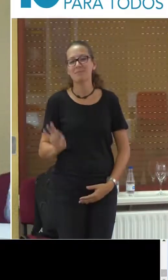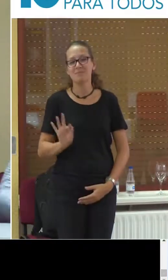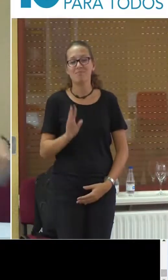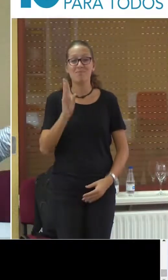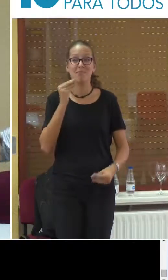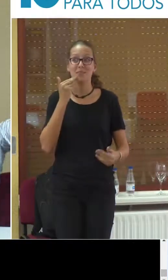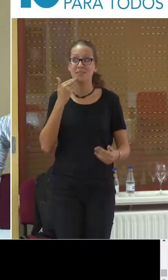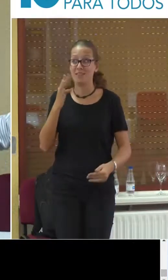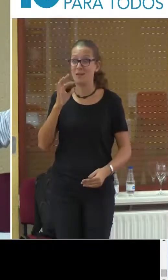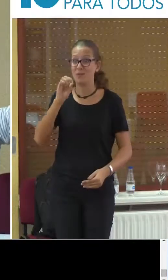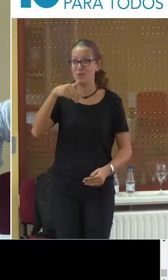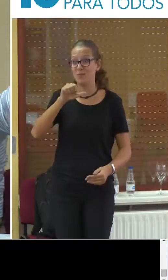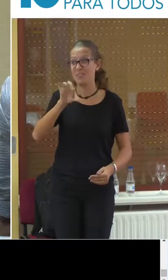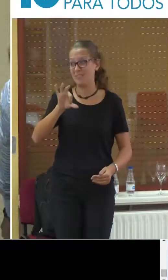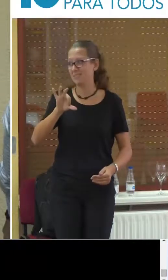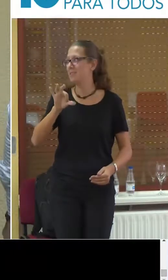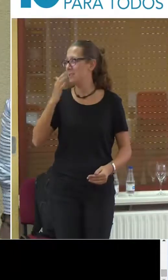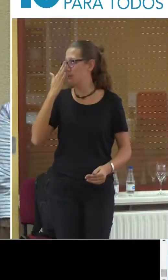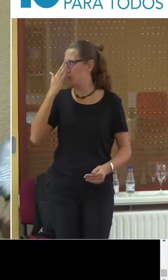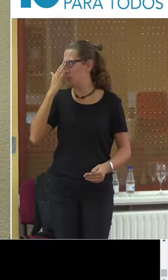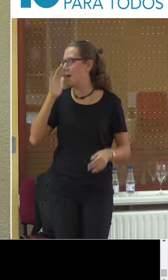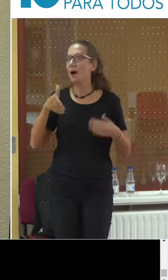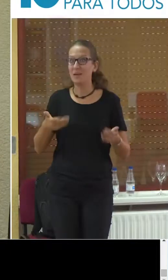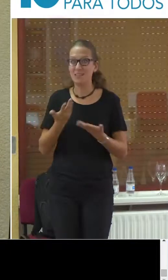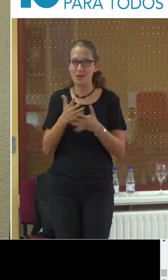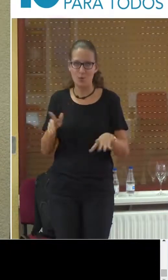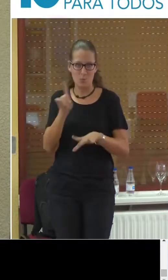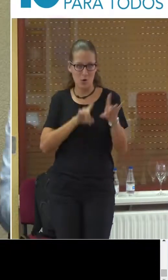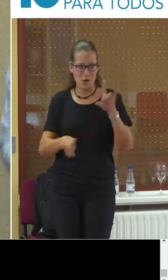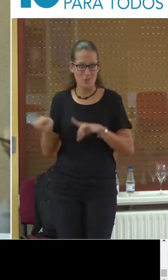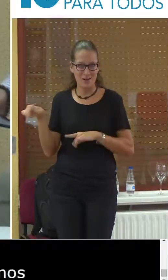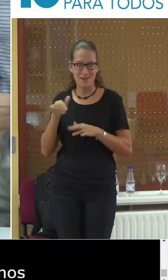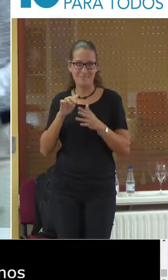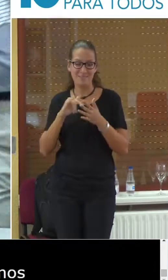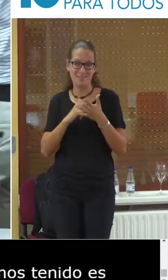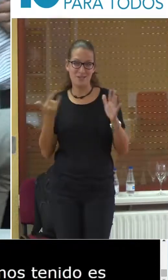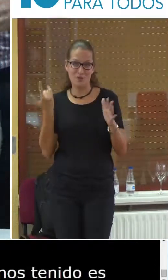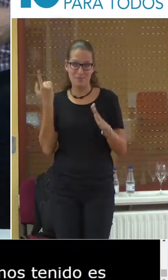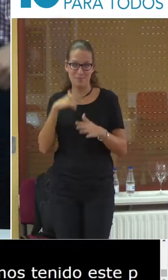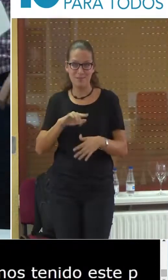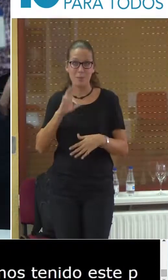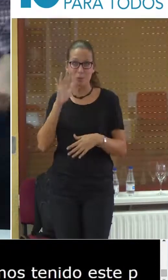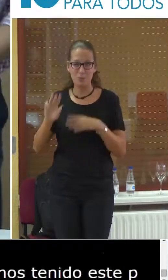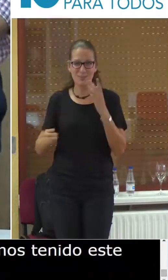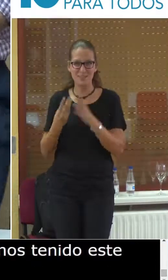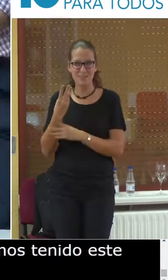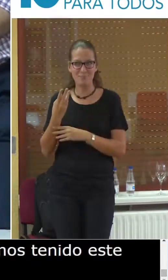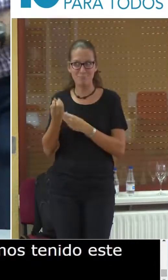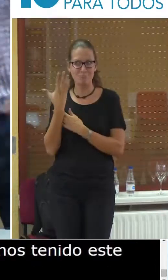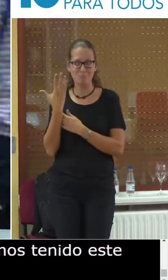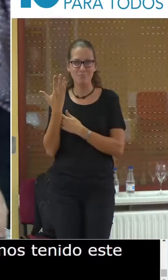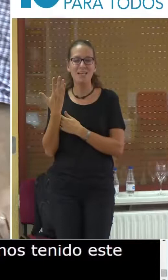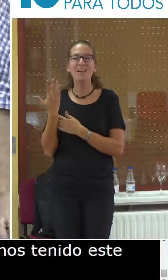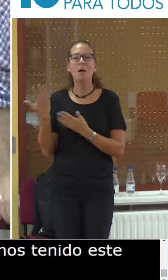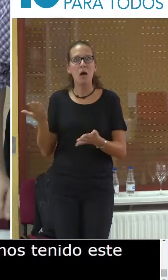Thank you, Tomas, and you've done a really good job. Even though we've had this little problem with technology in the